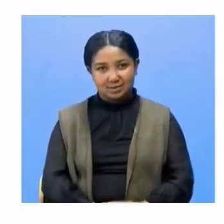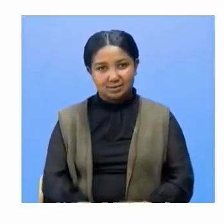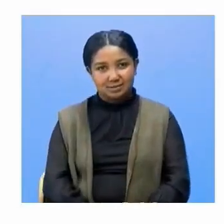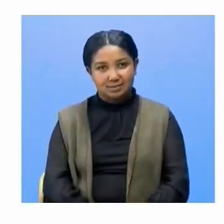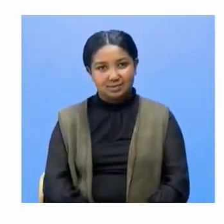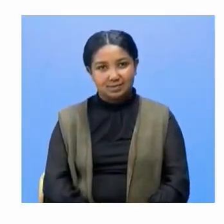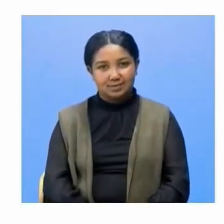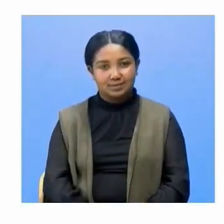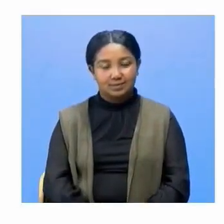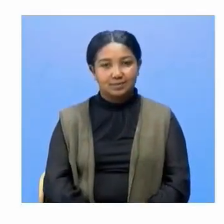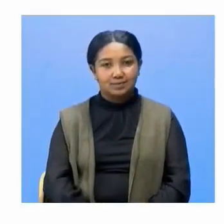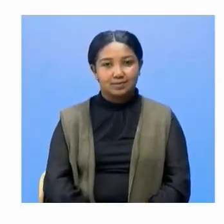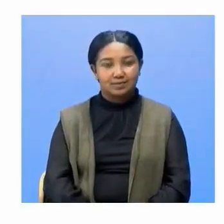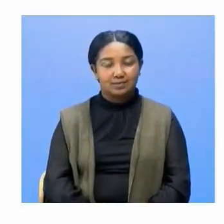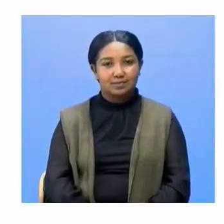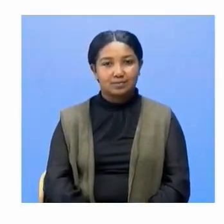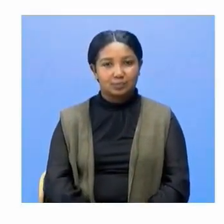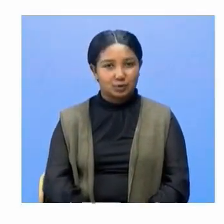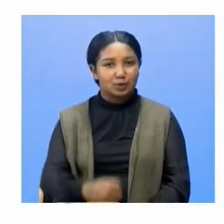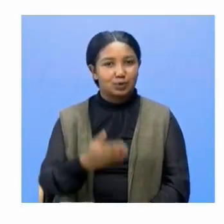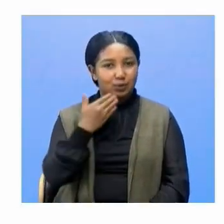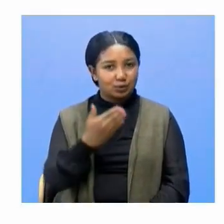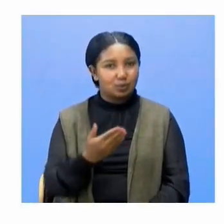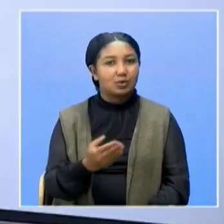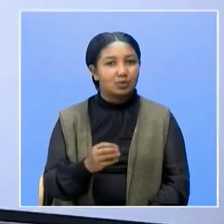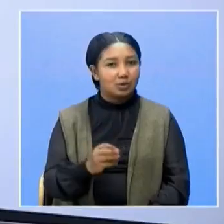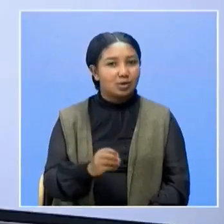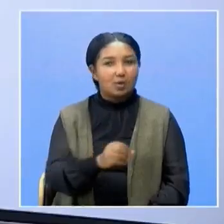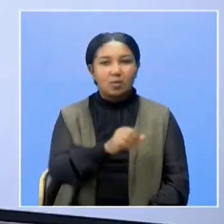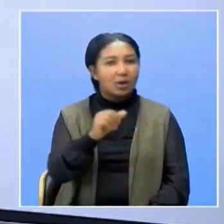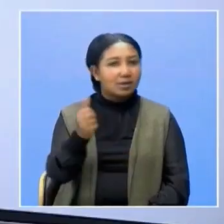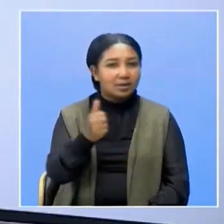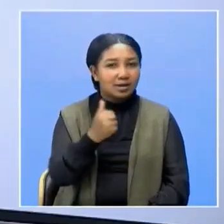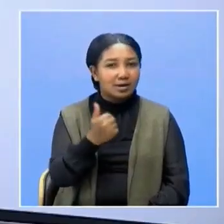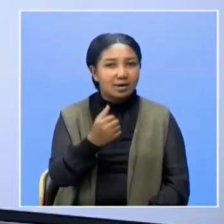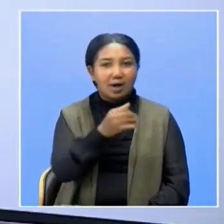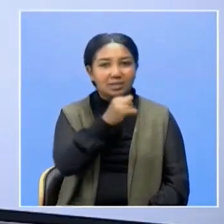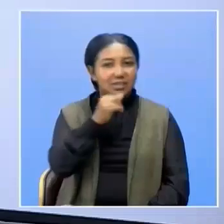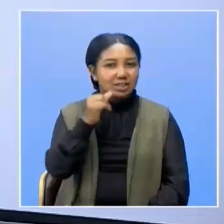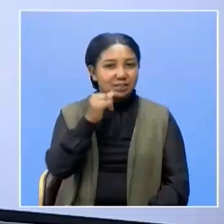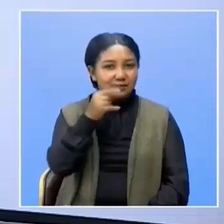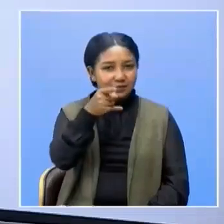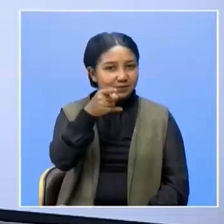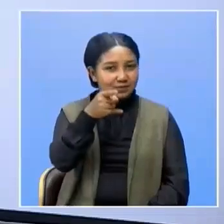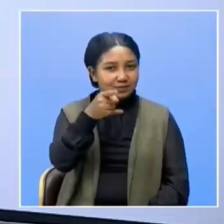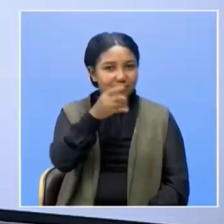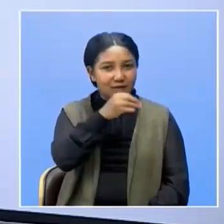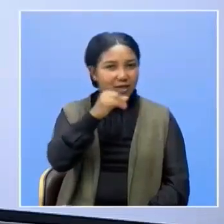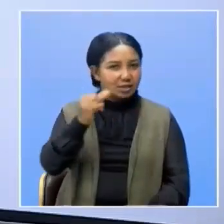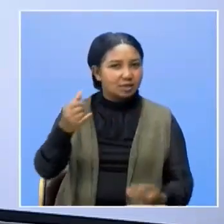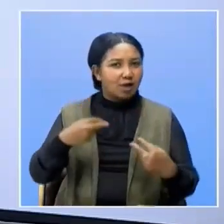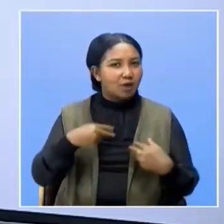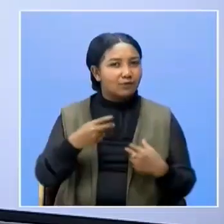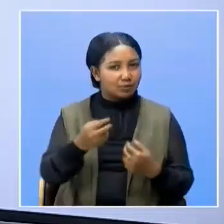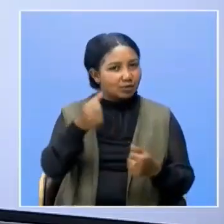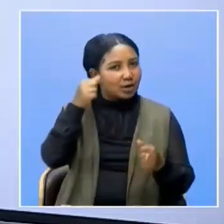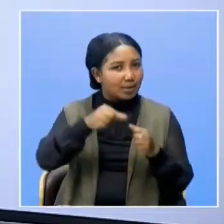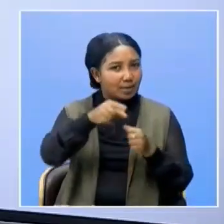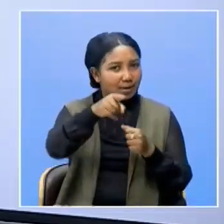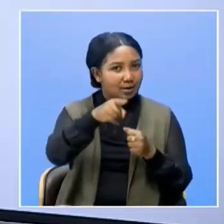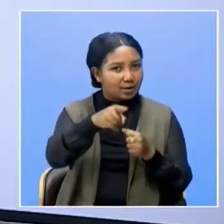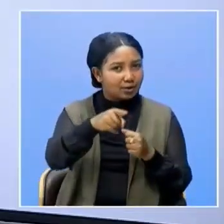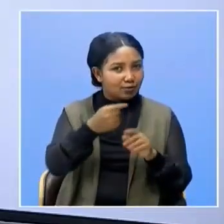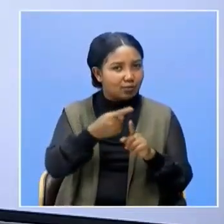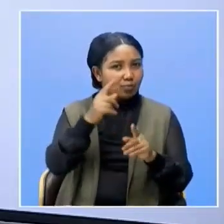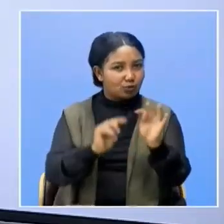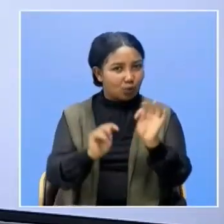The happiest dog. Good. All right. What else? What other adjectives have you or do you remember from